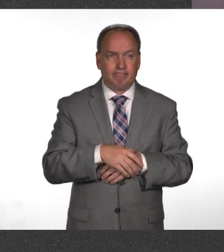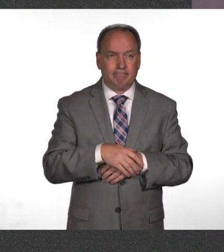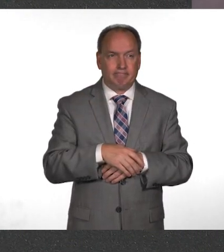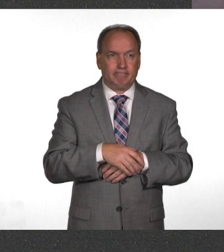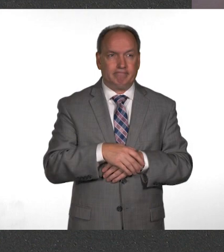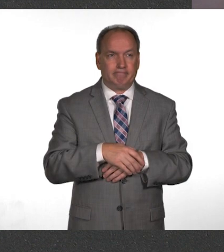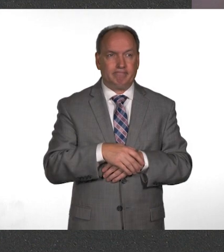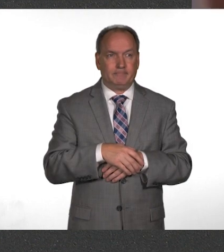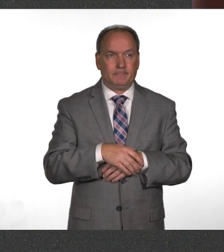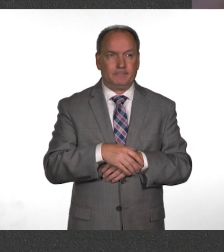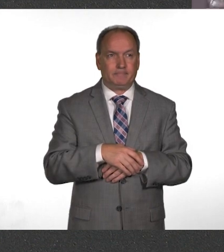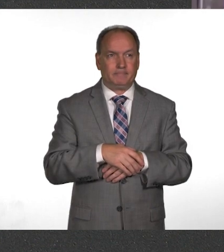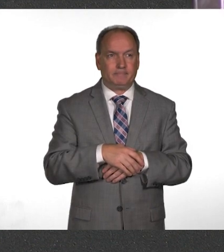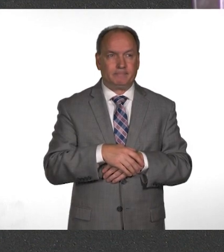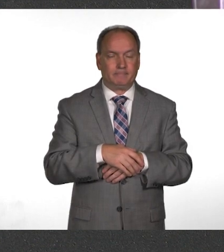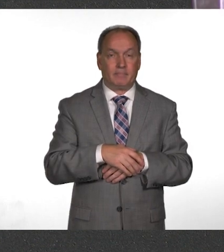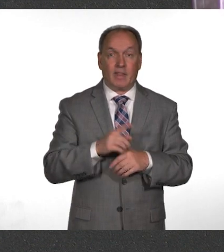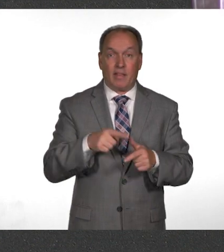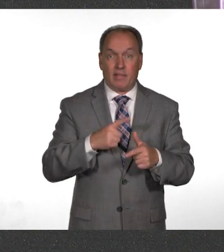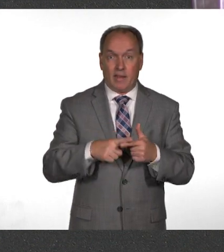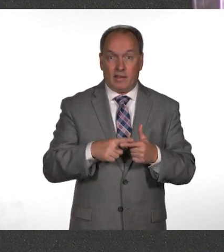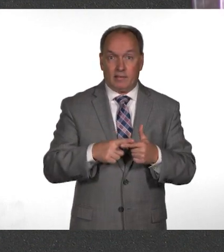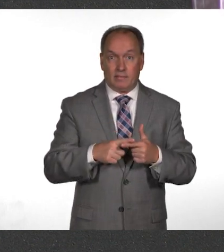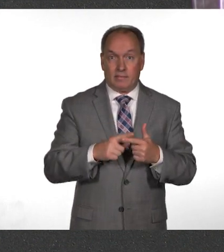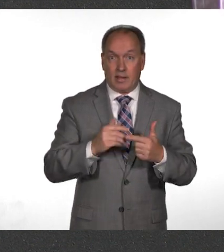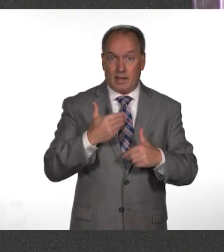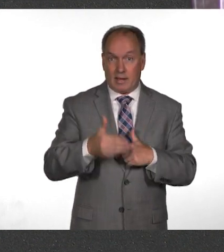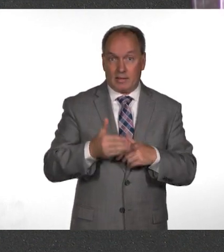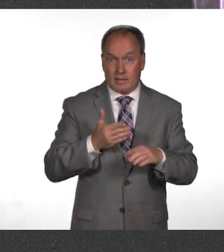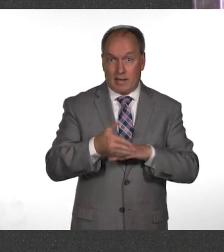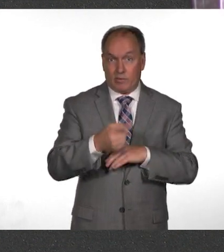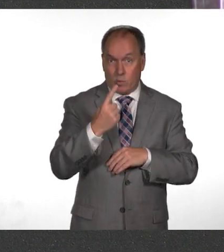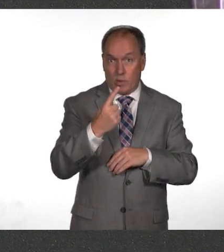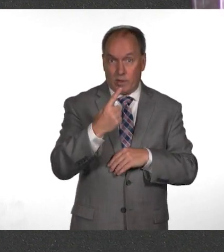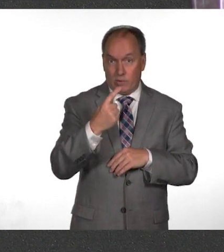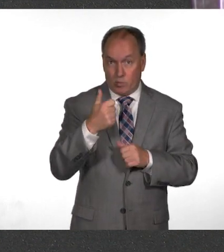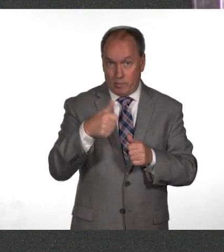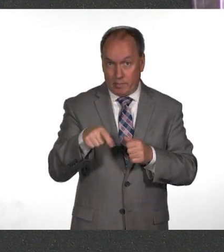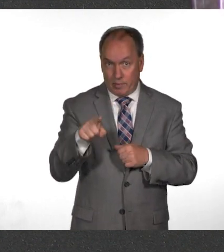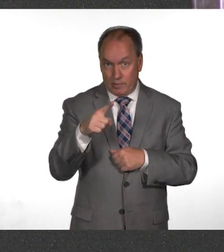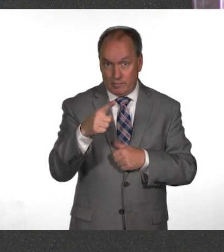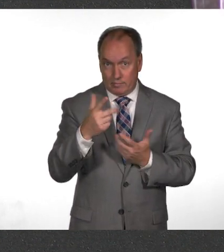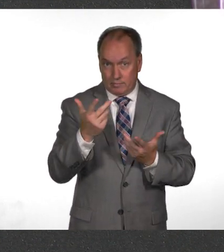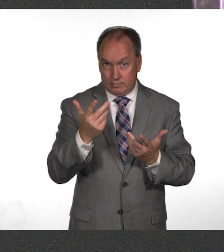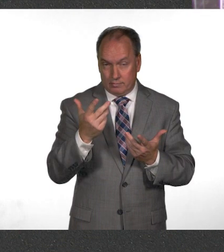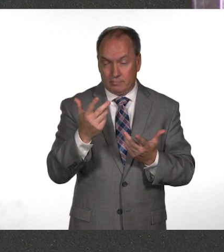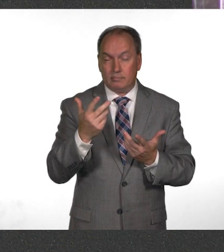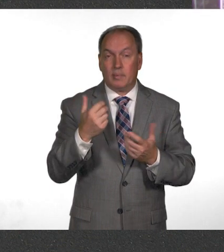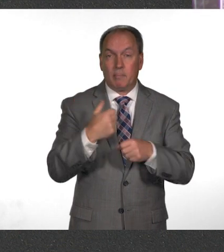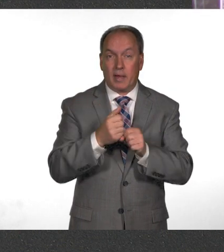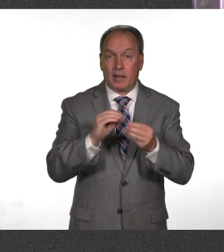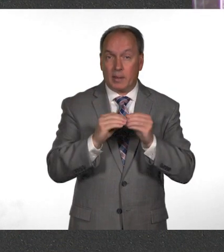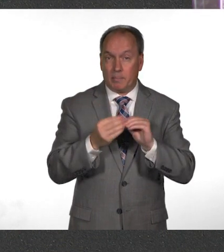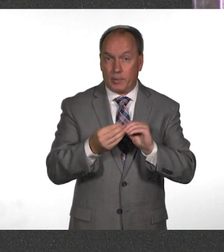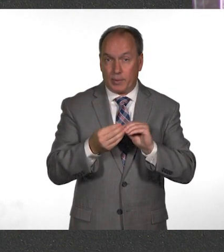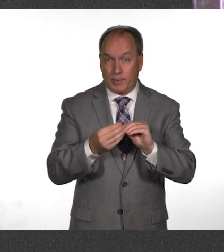but you'll be able to see it. And then what comes after 1? Do you remember? And you make a